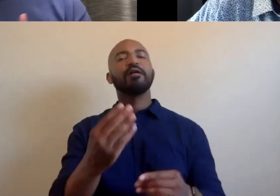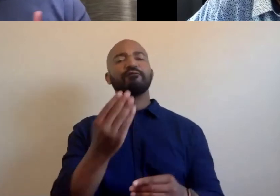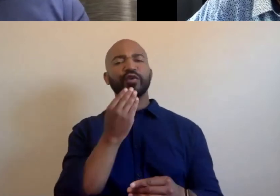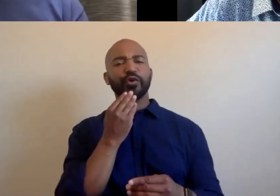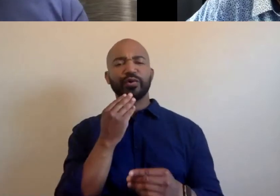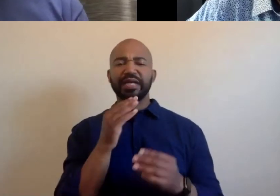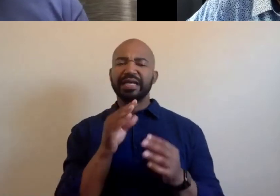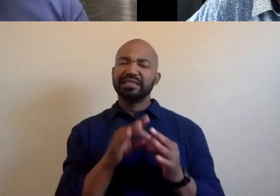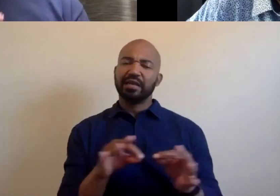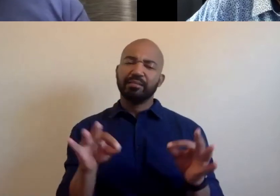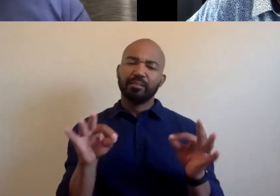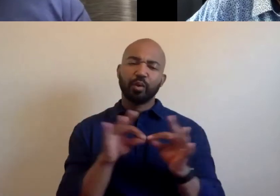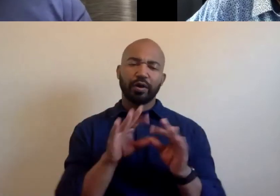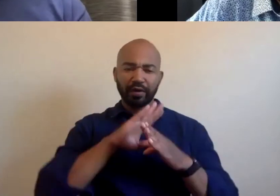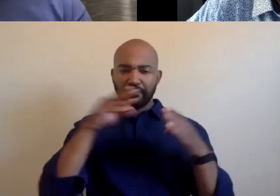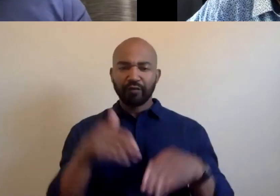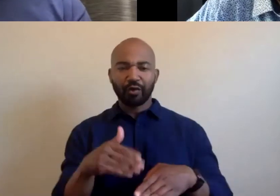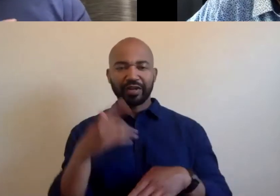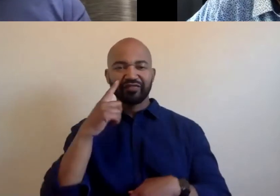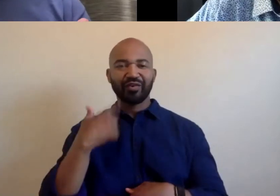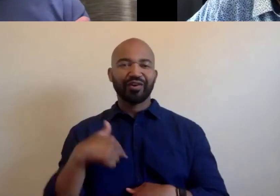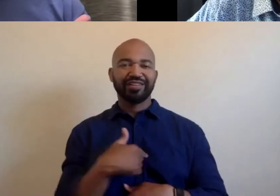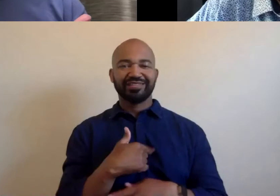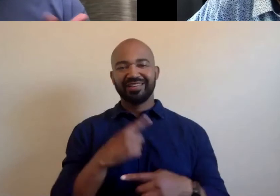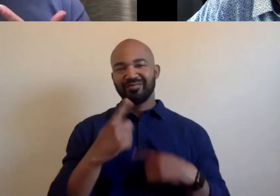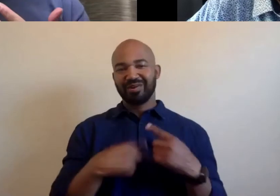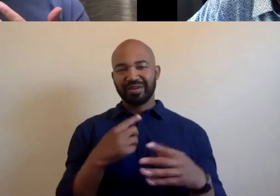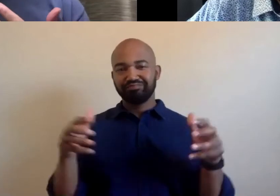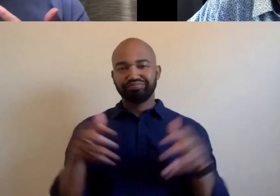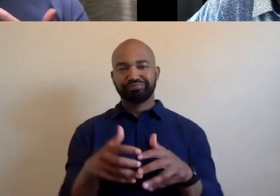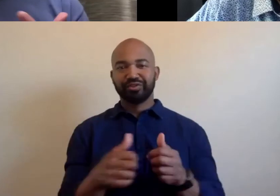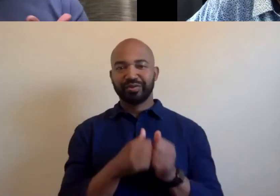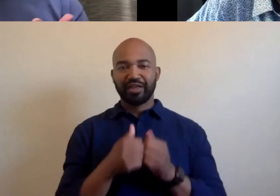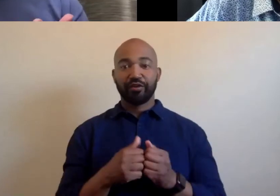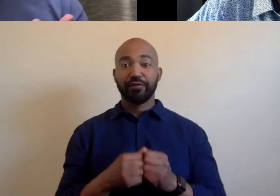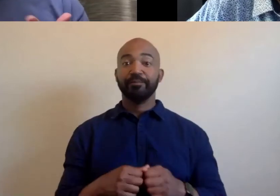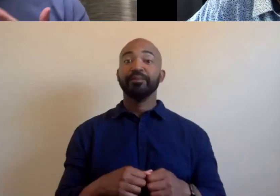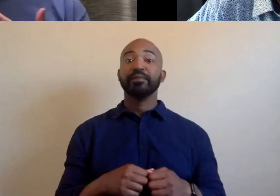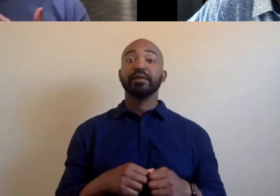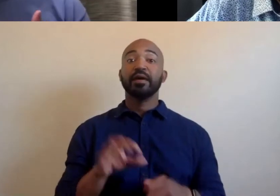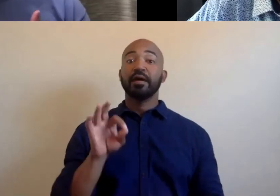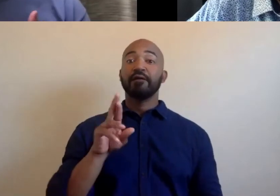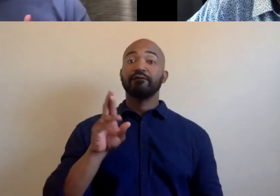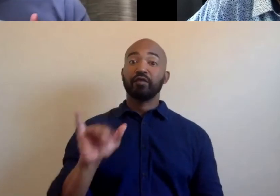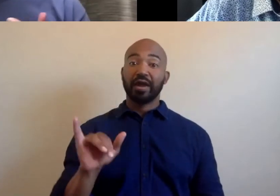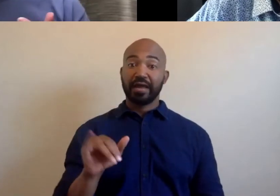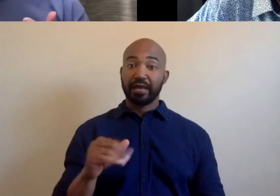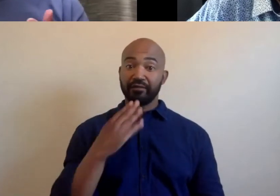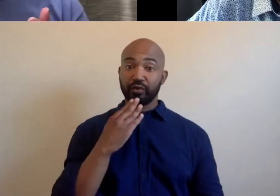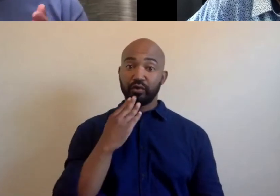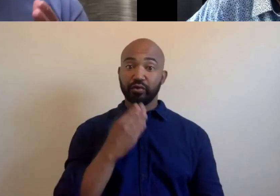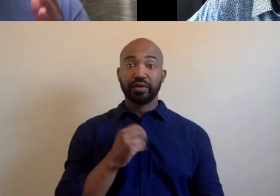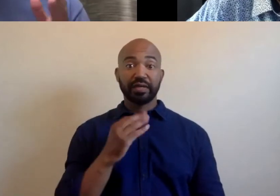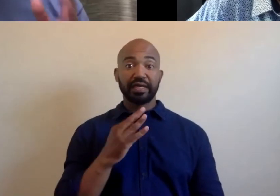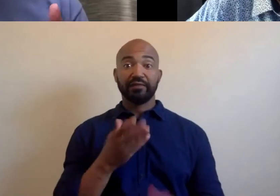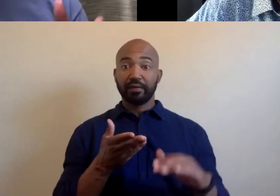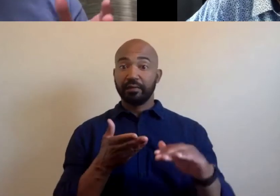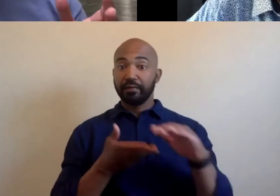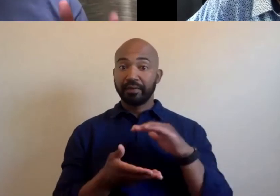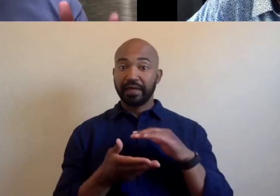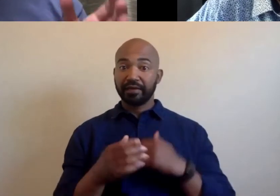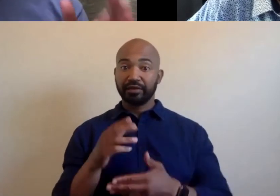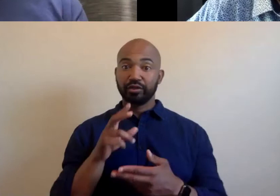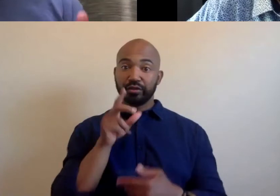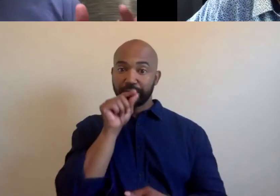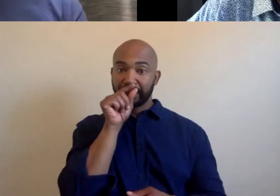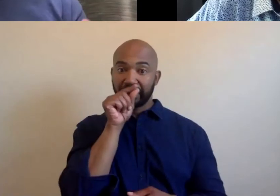would say be mindful about, the fried goods. If you can get baked chicken, if you even